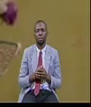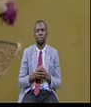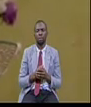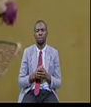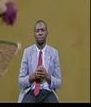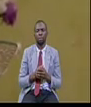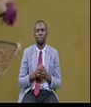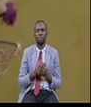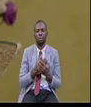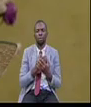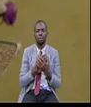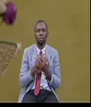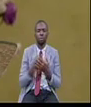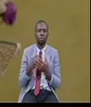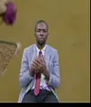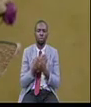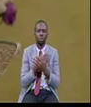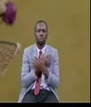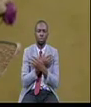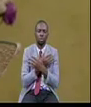Sunday worship service.